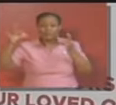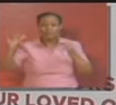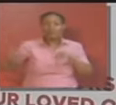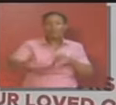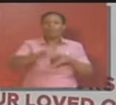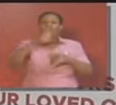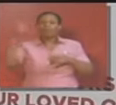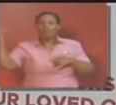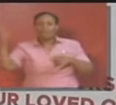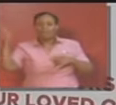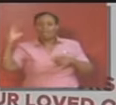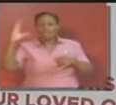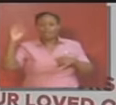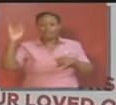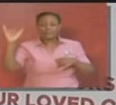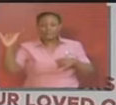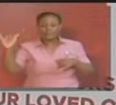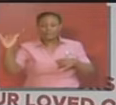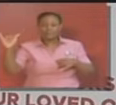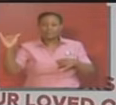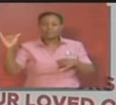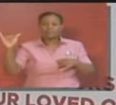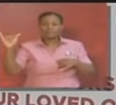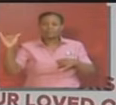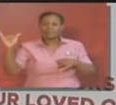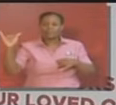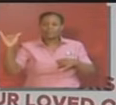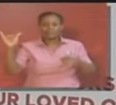be followed up within other counties.